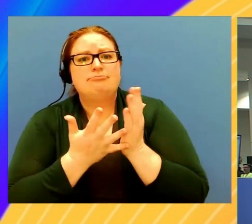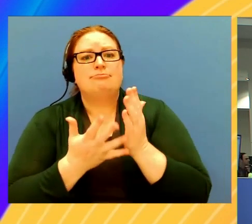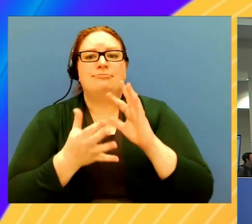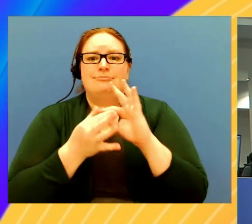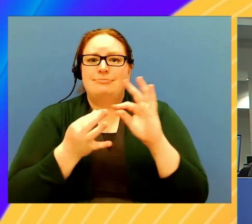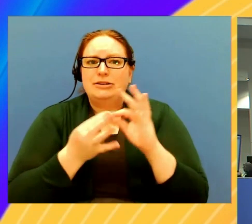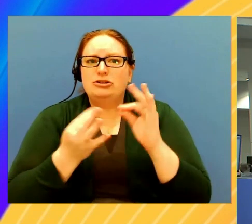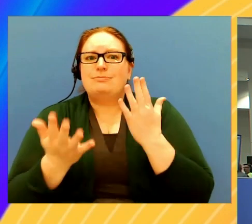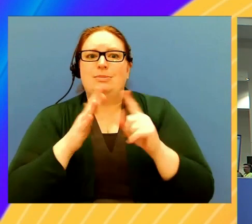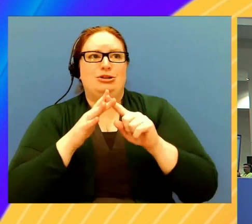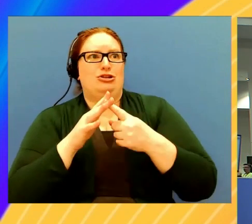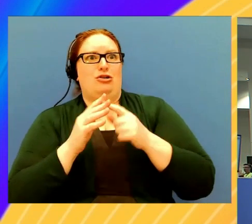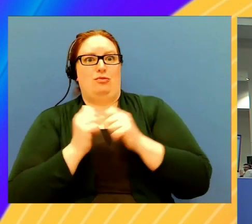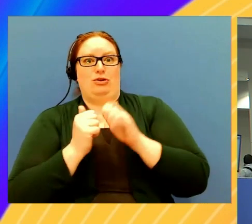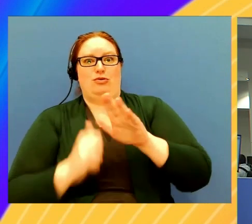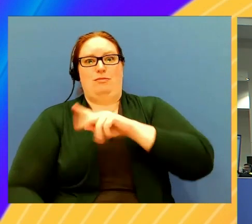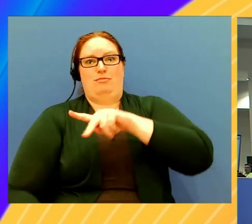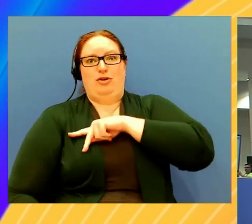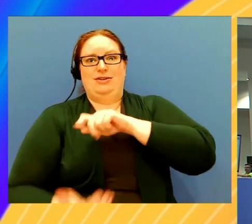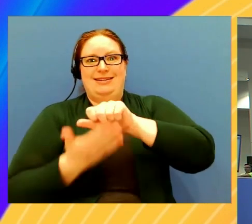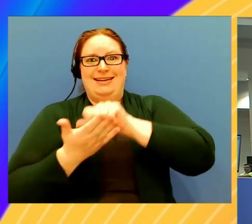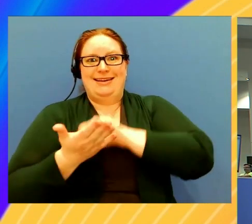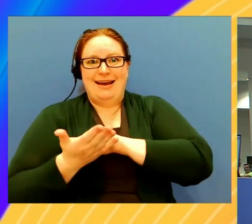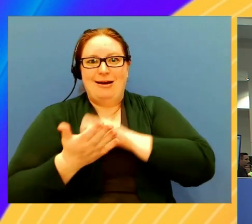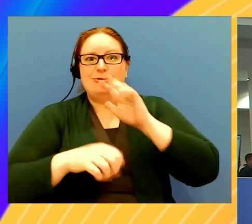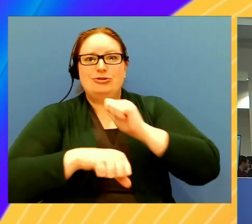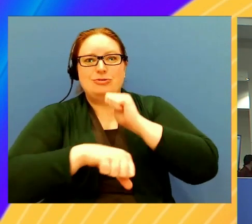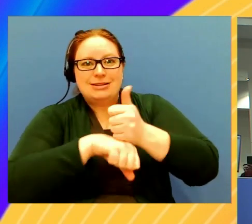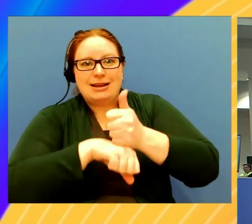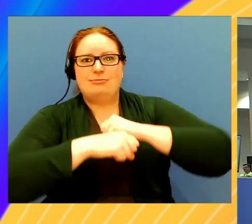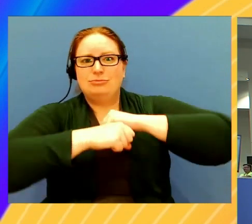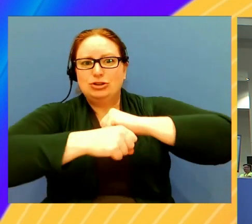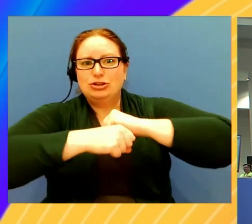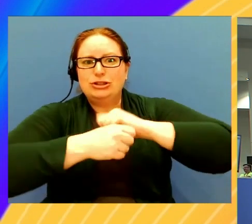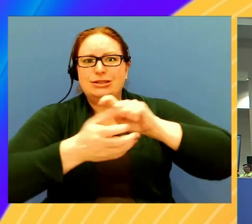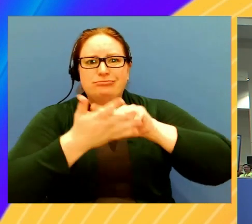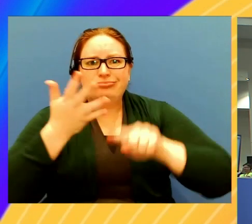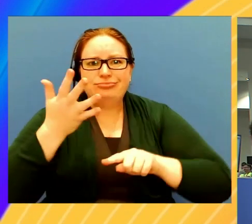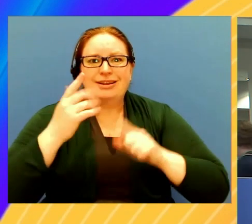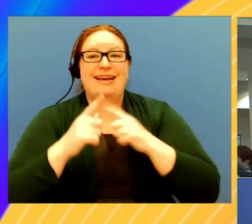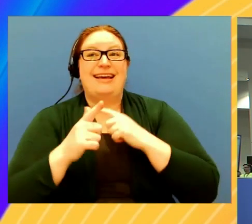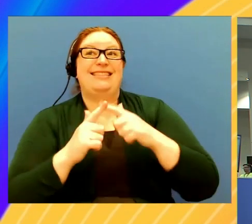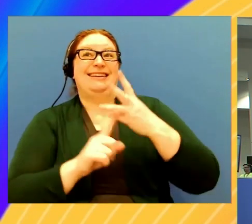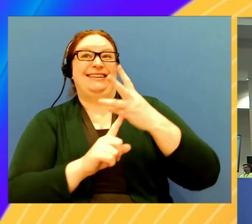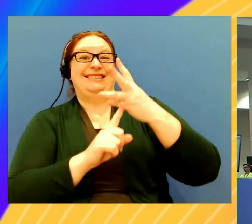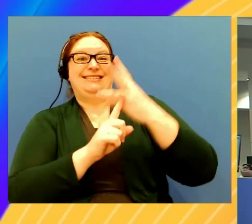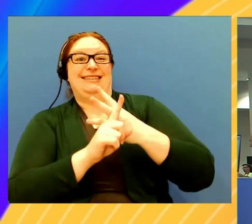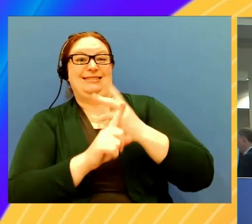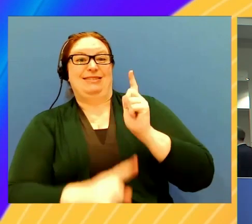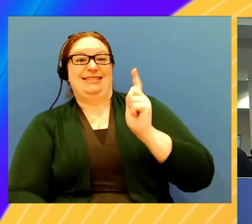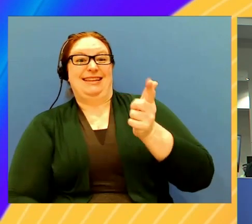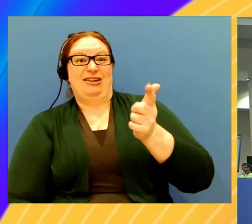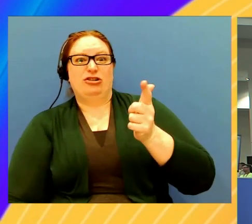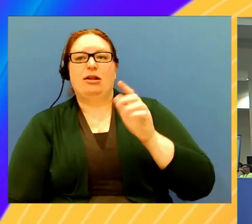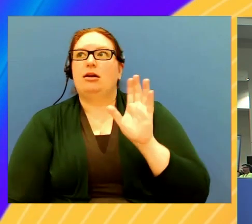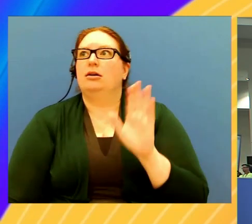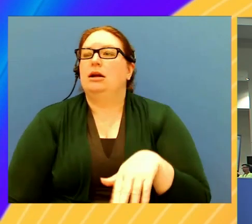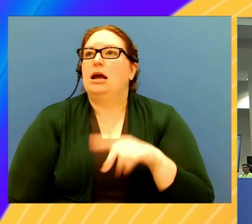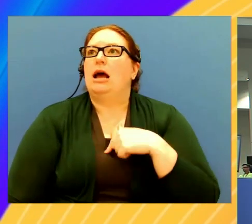with your own personal account and you're learning and you set up those security things, and then 6 months later you're like, oh, I need another